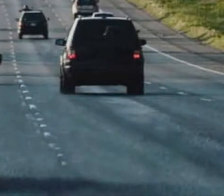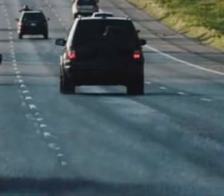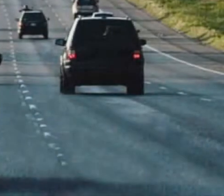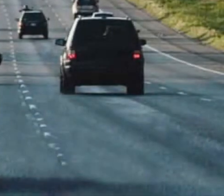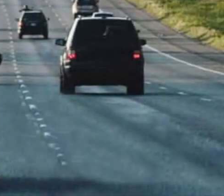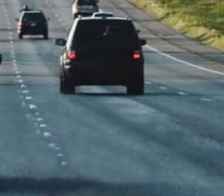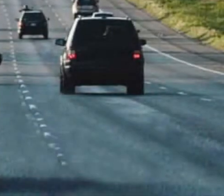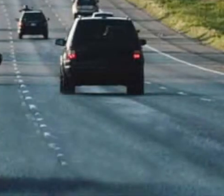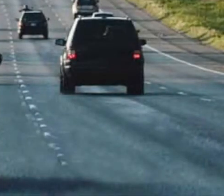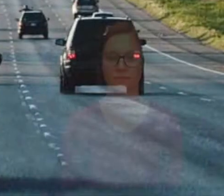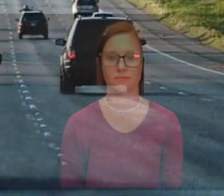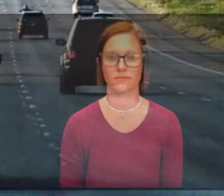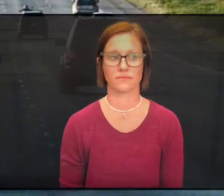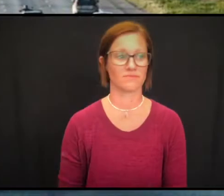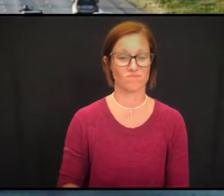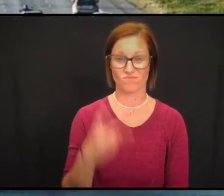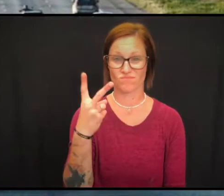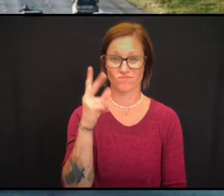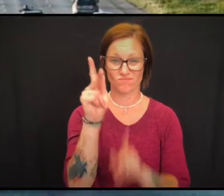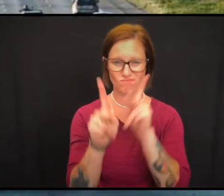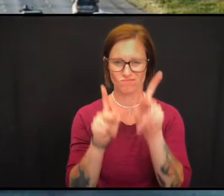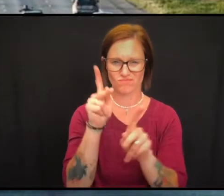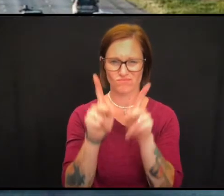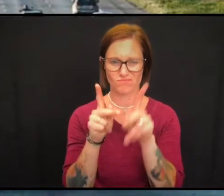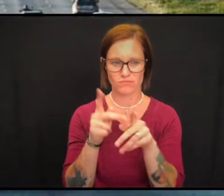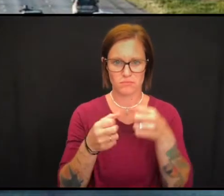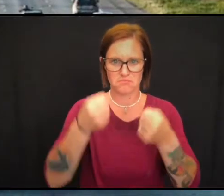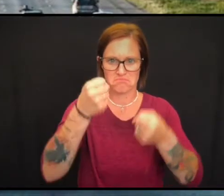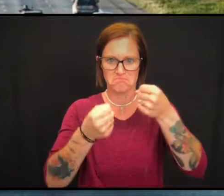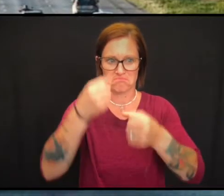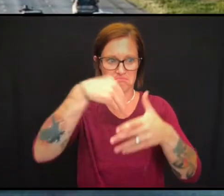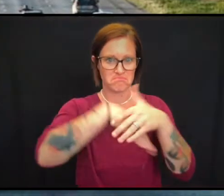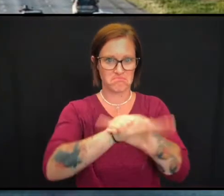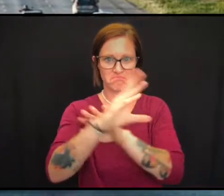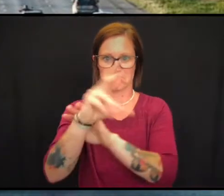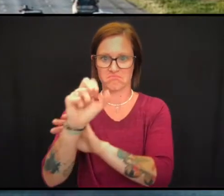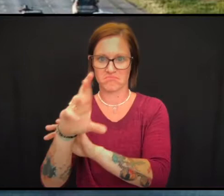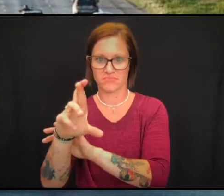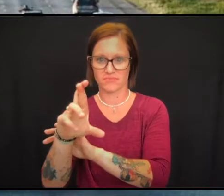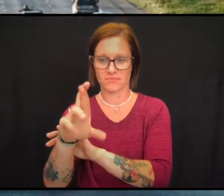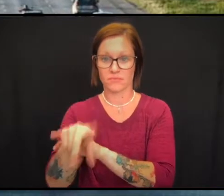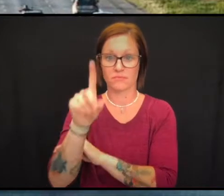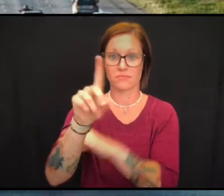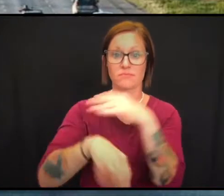We find Rose and Paul in their car. It is their 1 year anniversary.